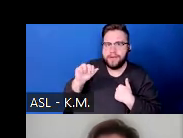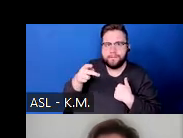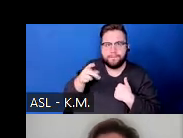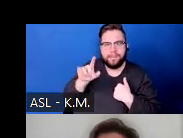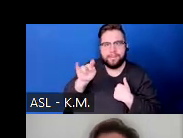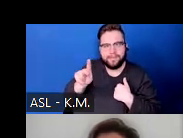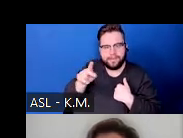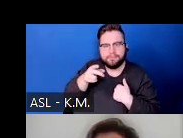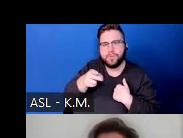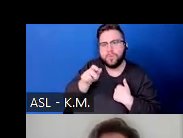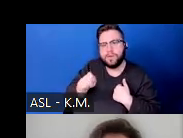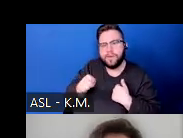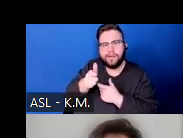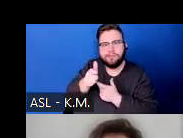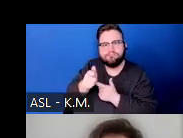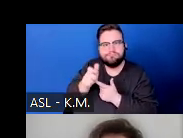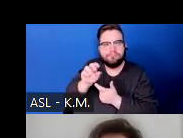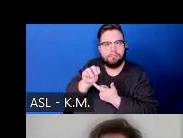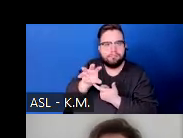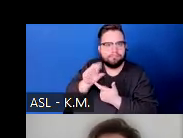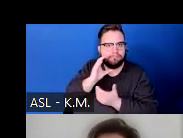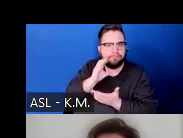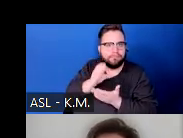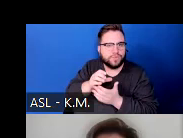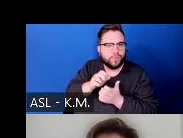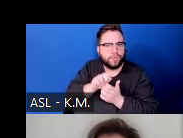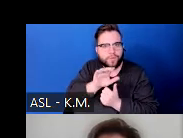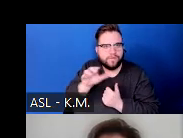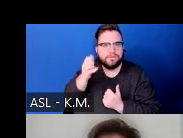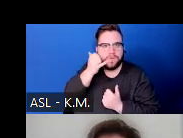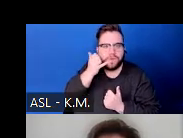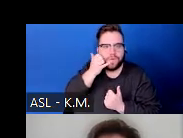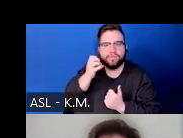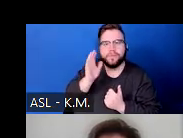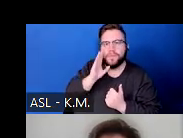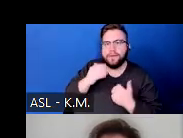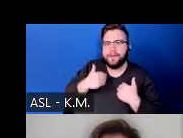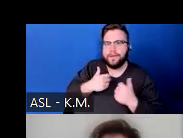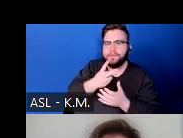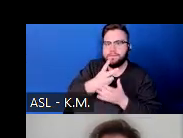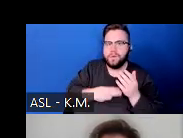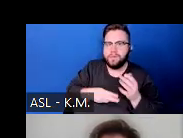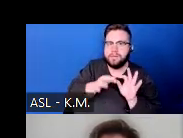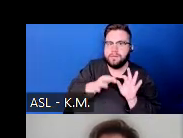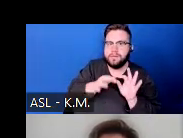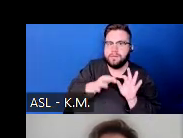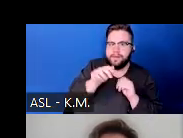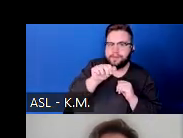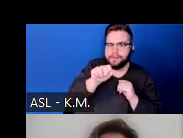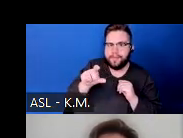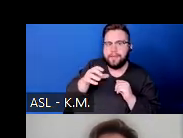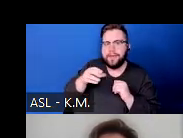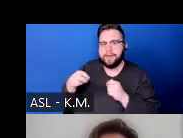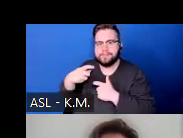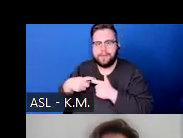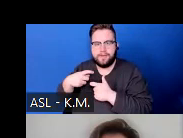scan this with your phone. We will have both sign language and Spanish interpretation for the rest